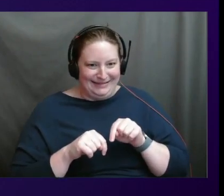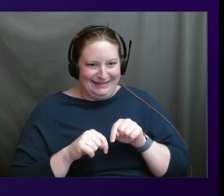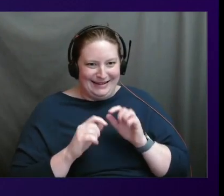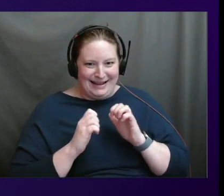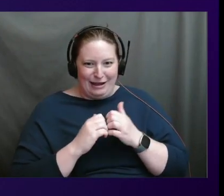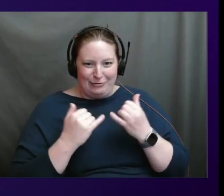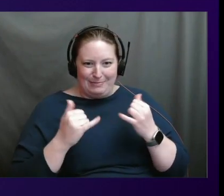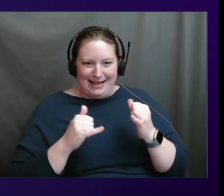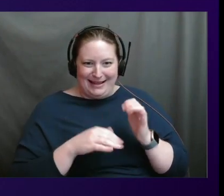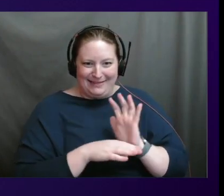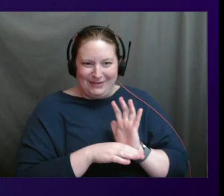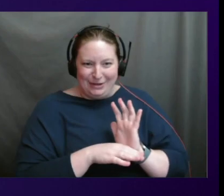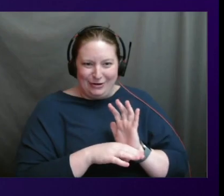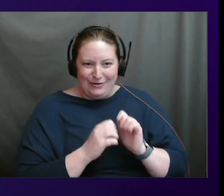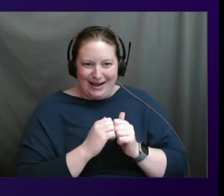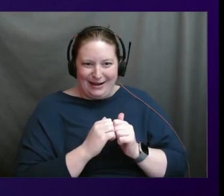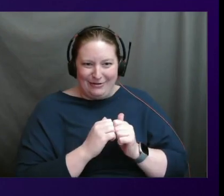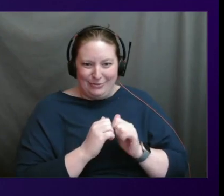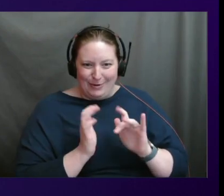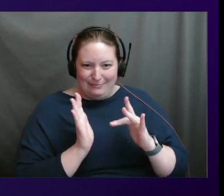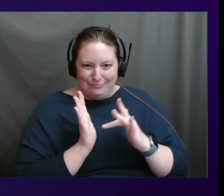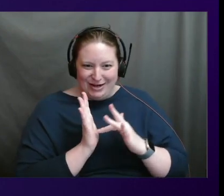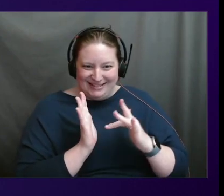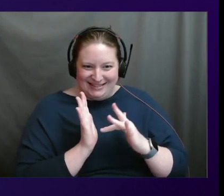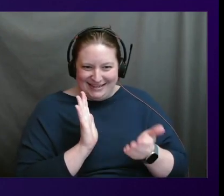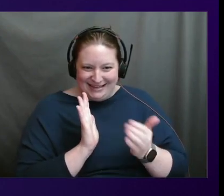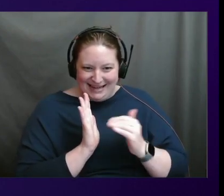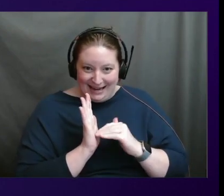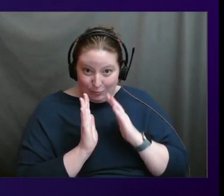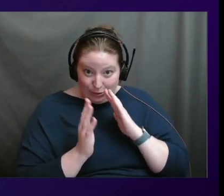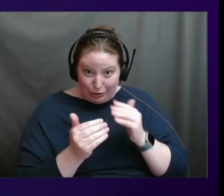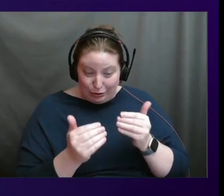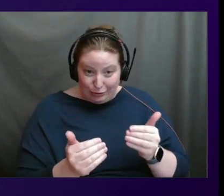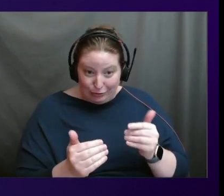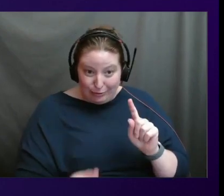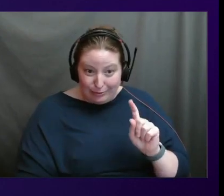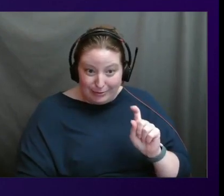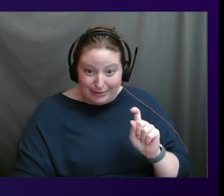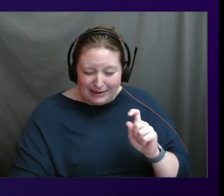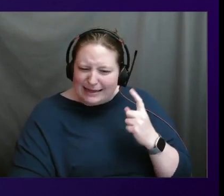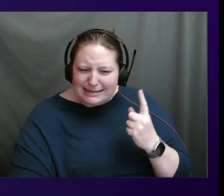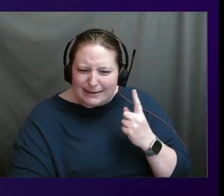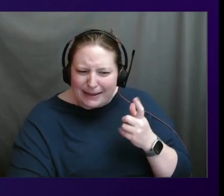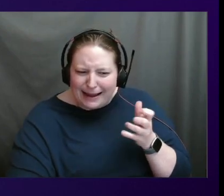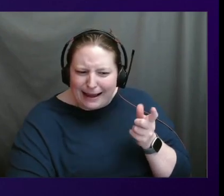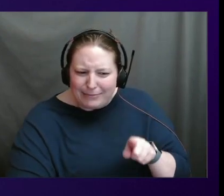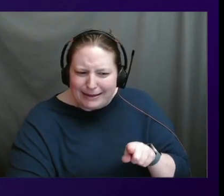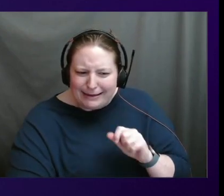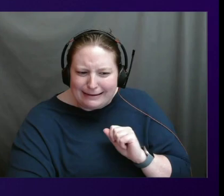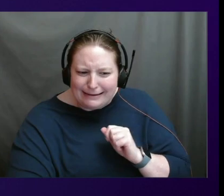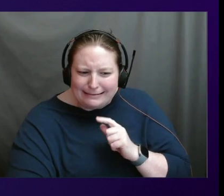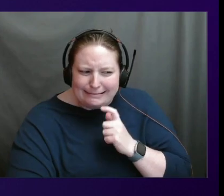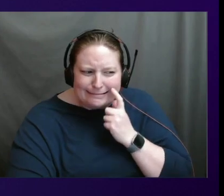video? If I press again, will it go? Is something happening?